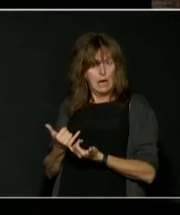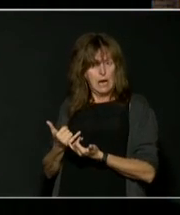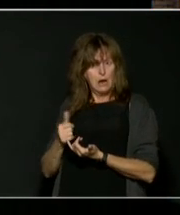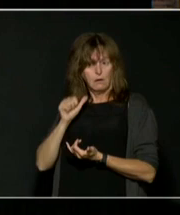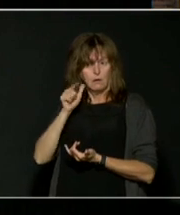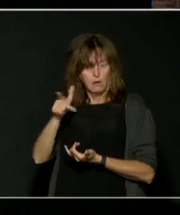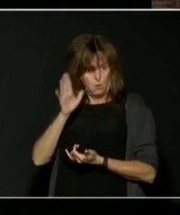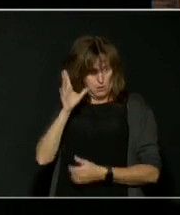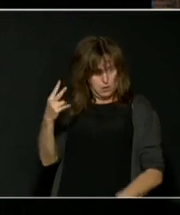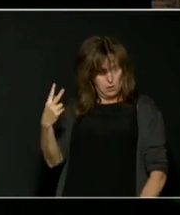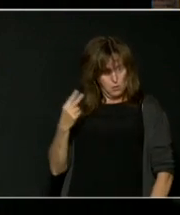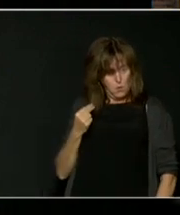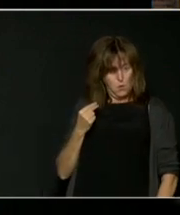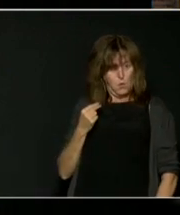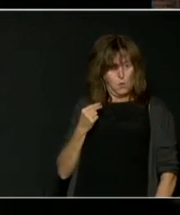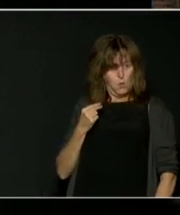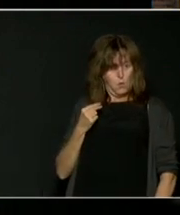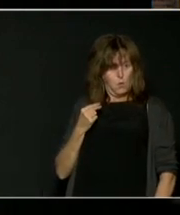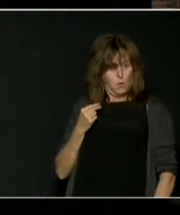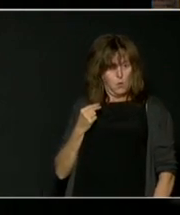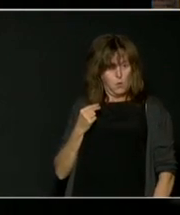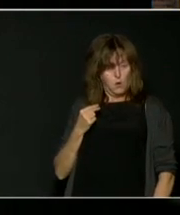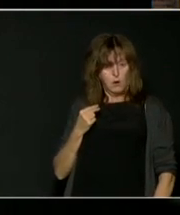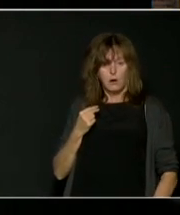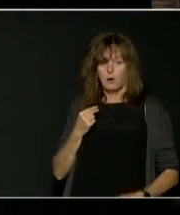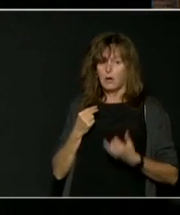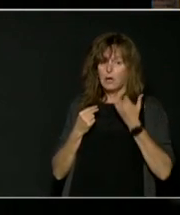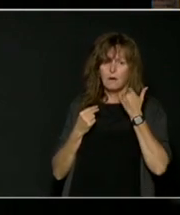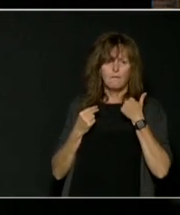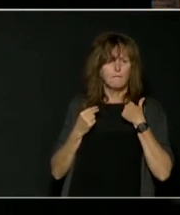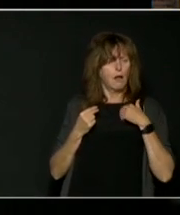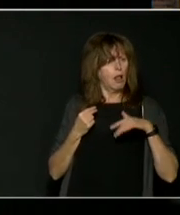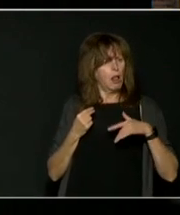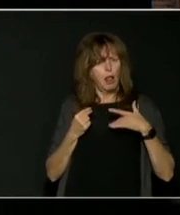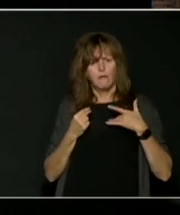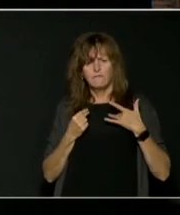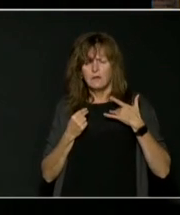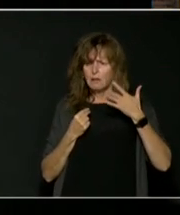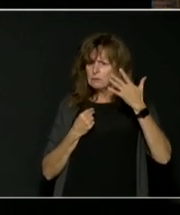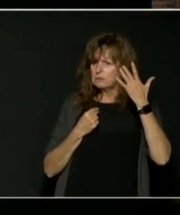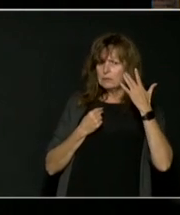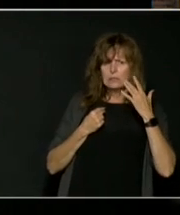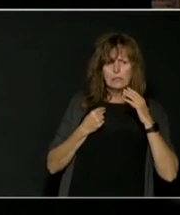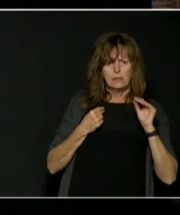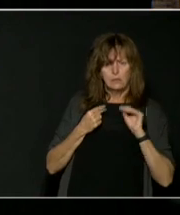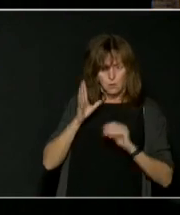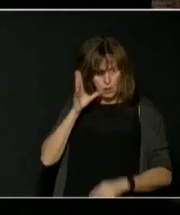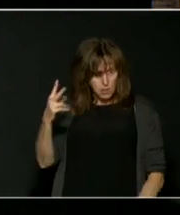I'm trying to get a test and I don't have any symptoms or any other reason to get a test?